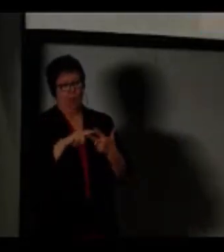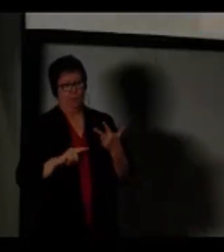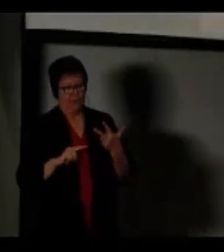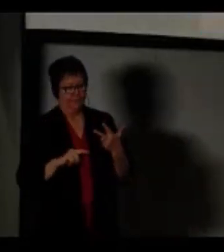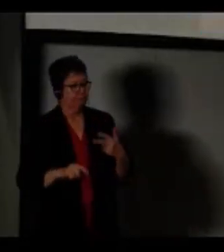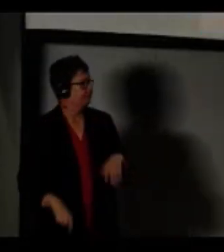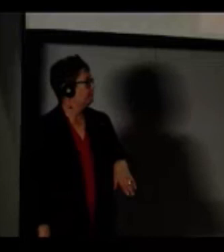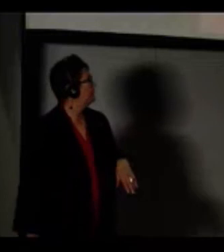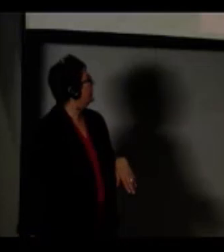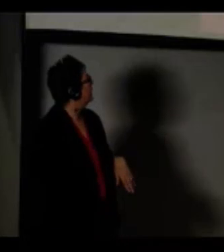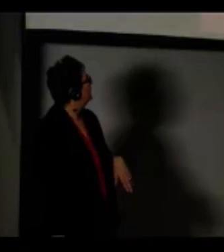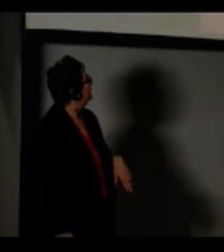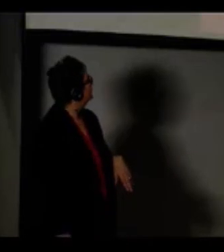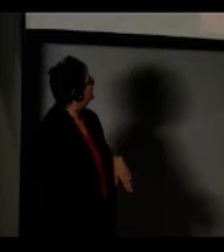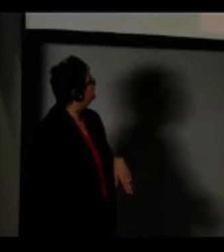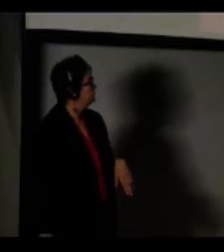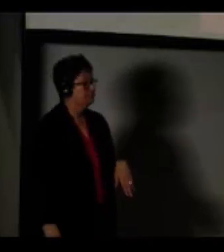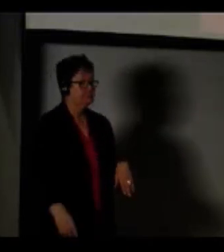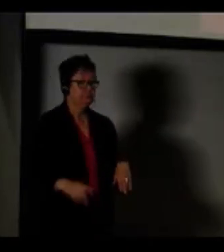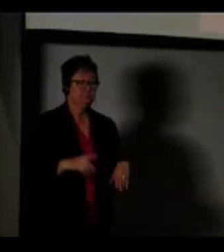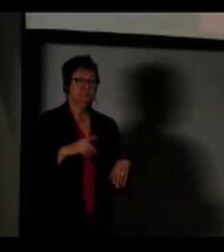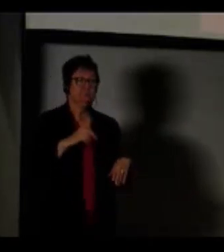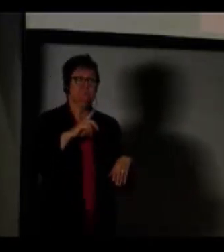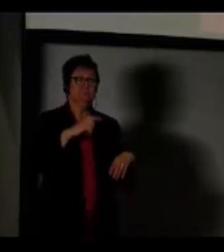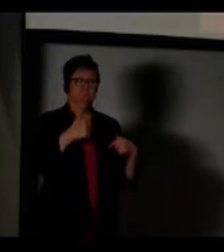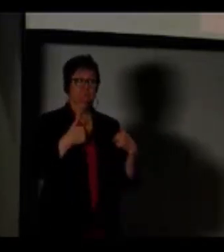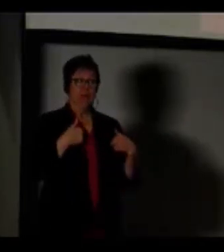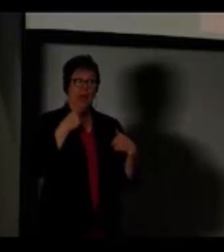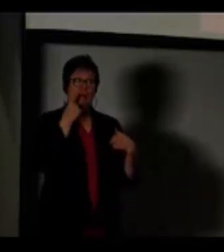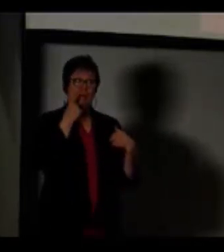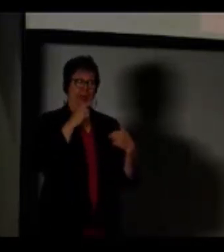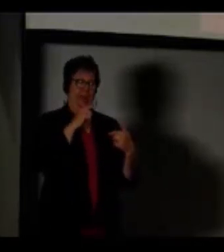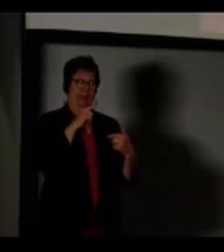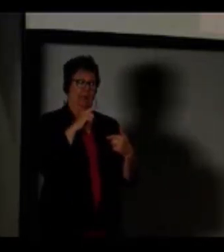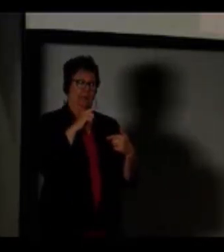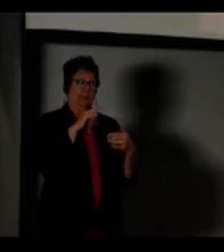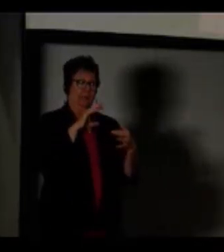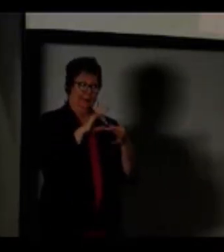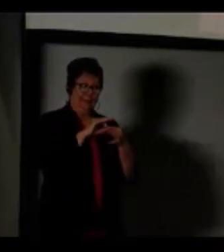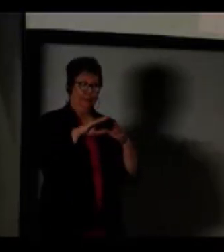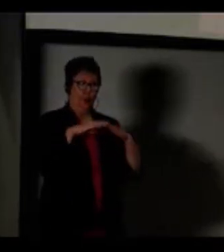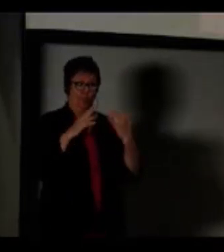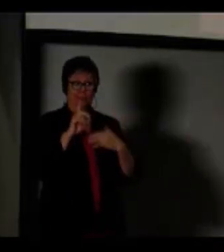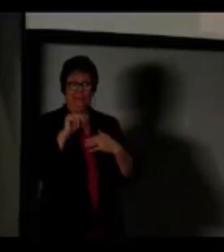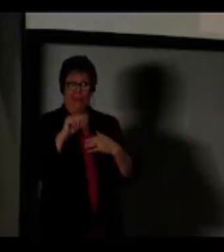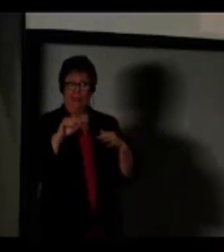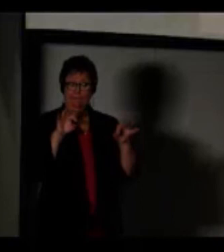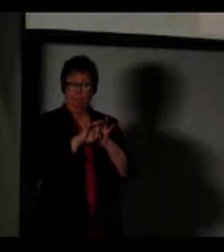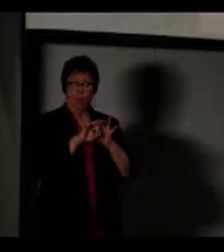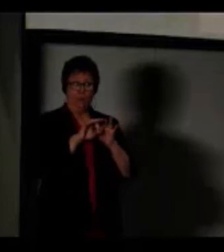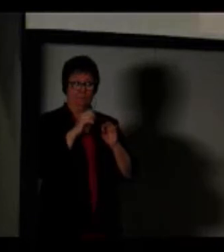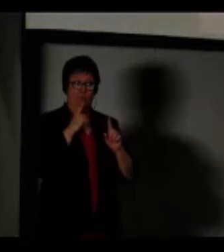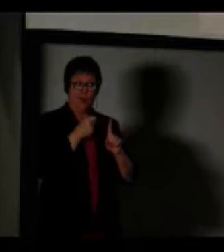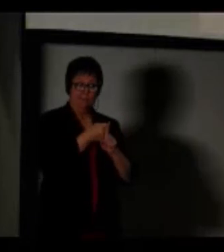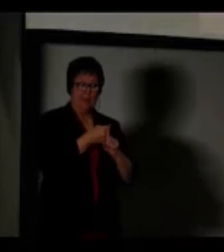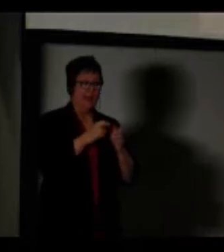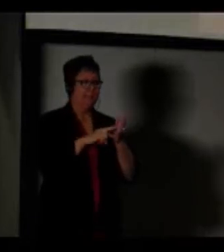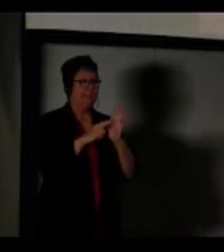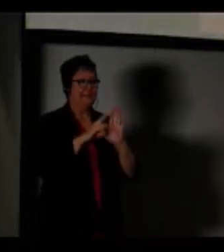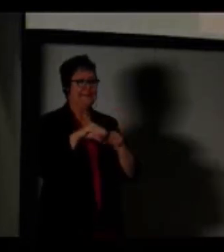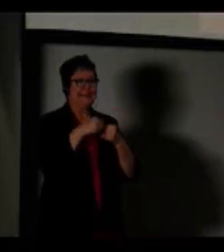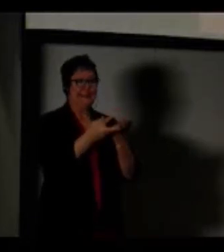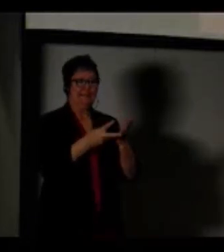So where I think linked open data really is important and has impact is by giving meaning